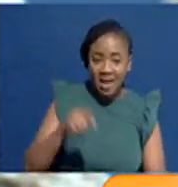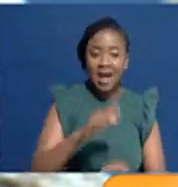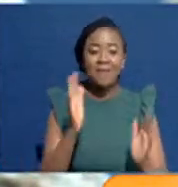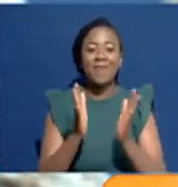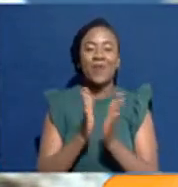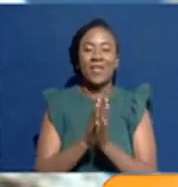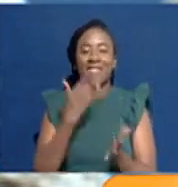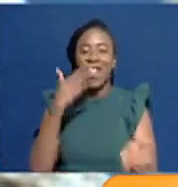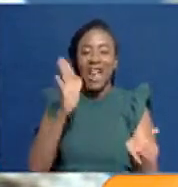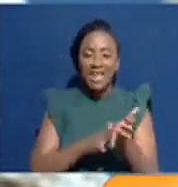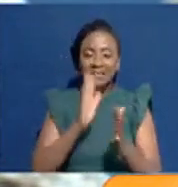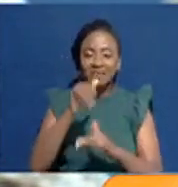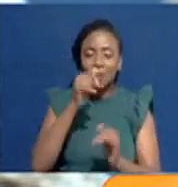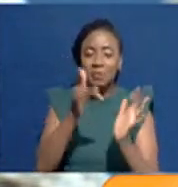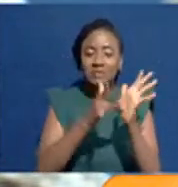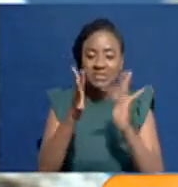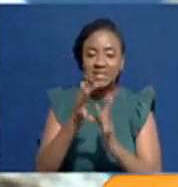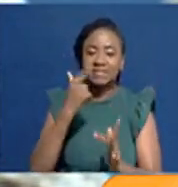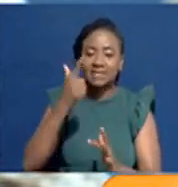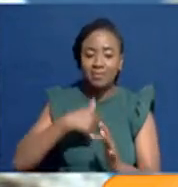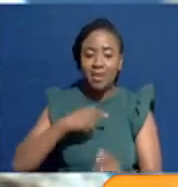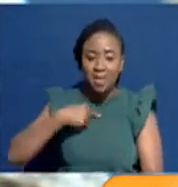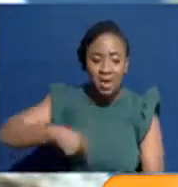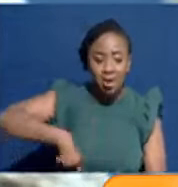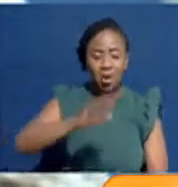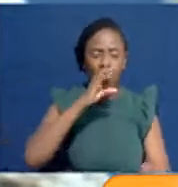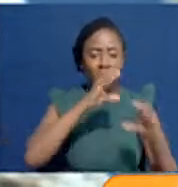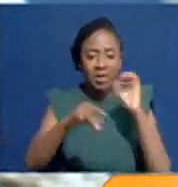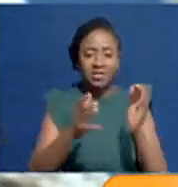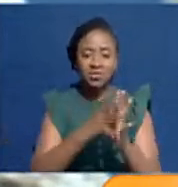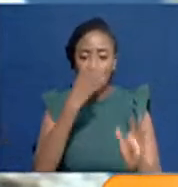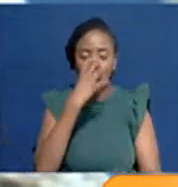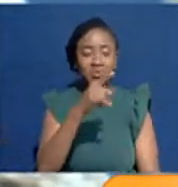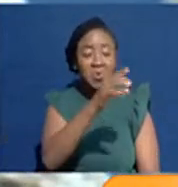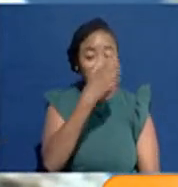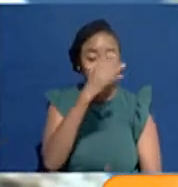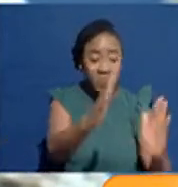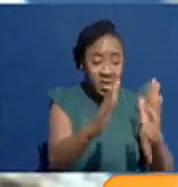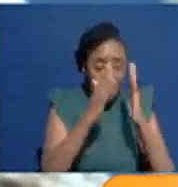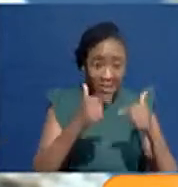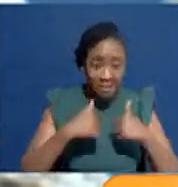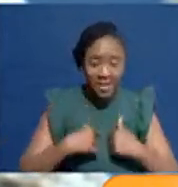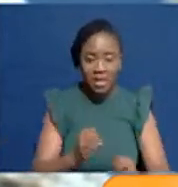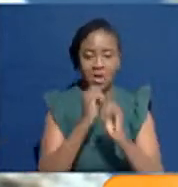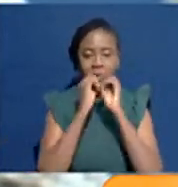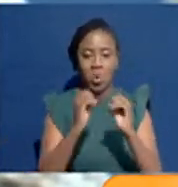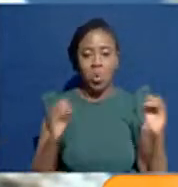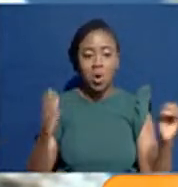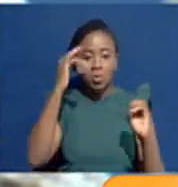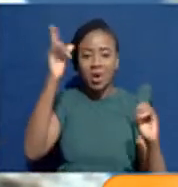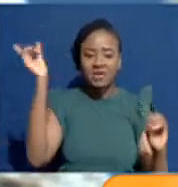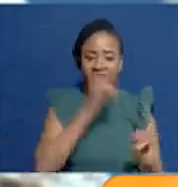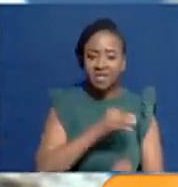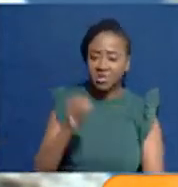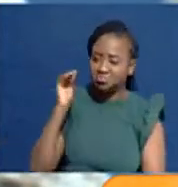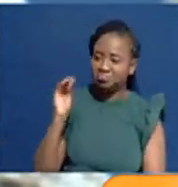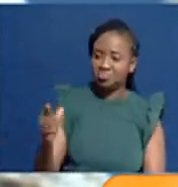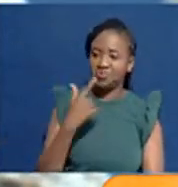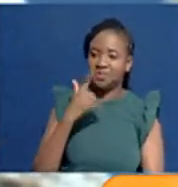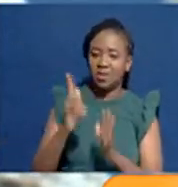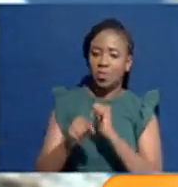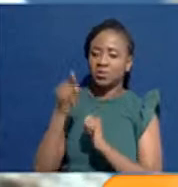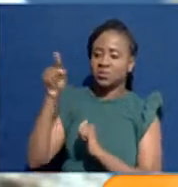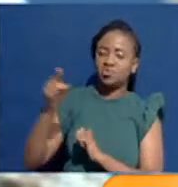himself saying he has sent me to speak to William Ruto. He will not listen to a word that I am saying because they have profiled us as people who are